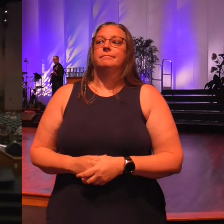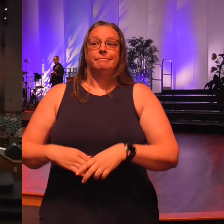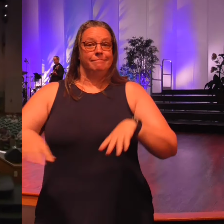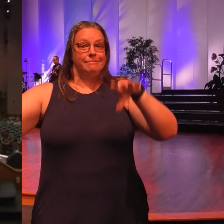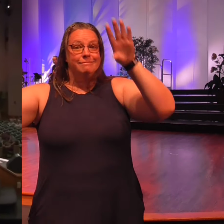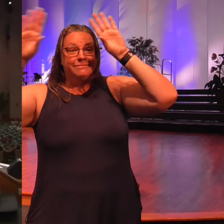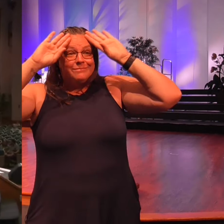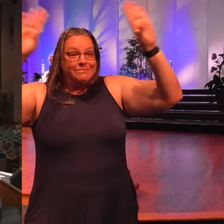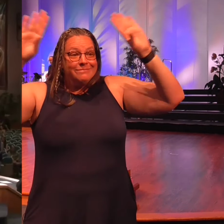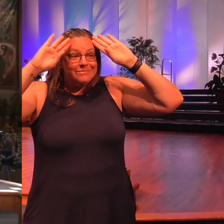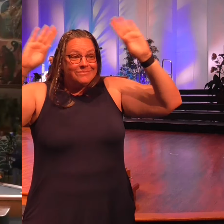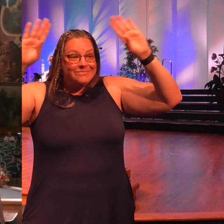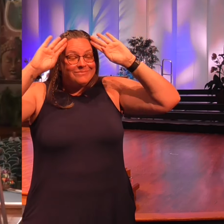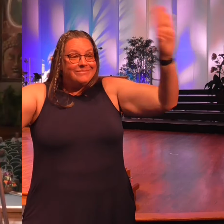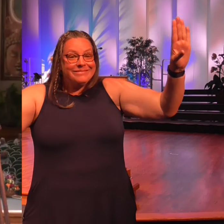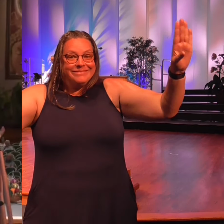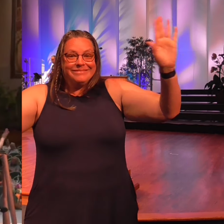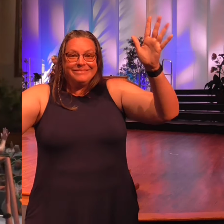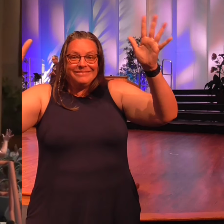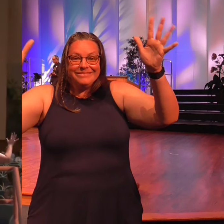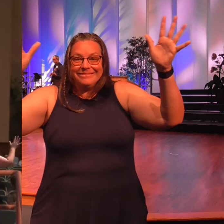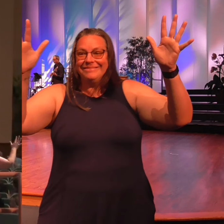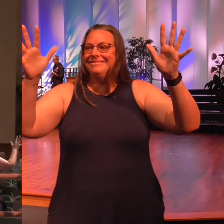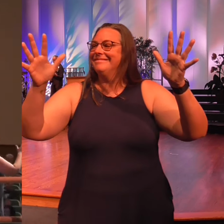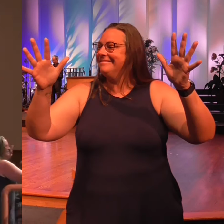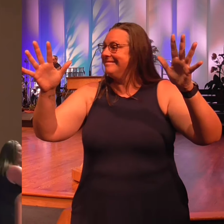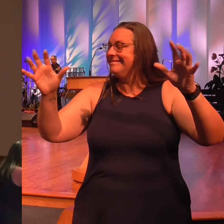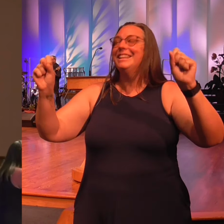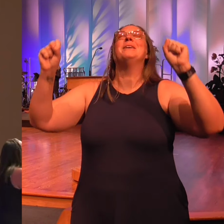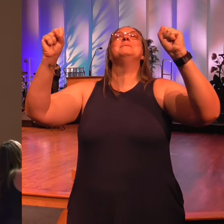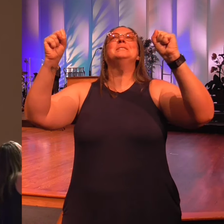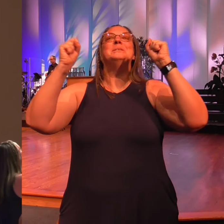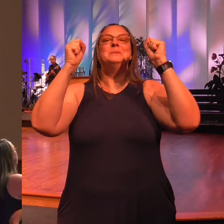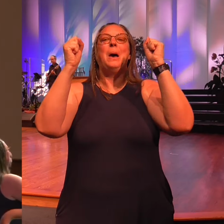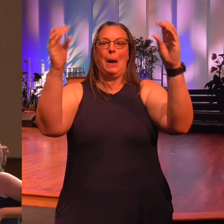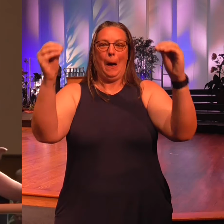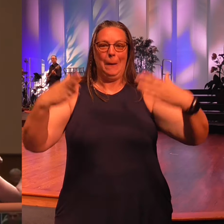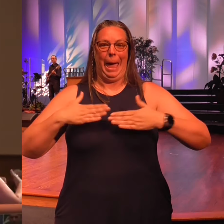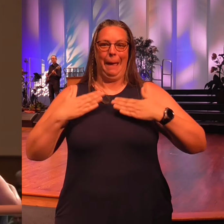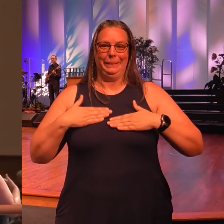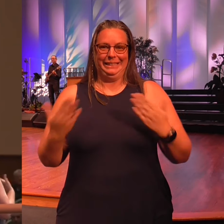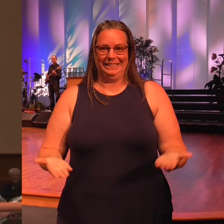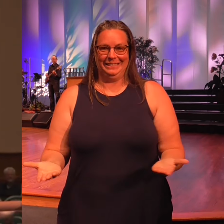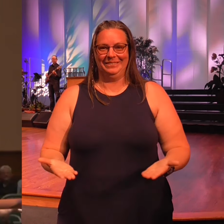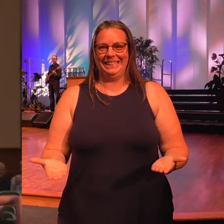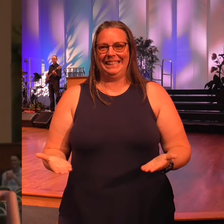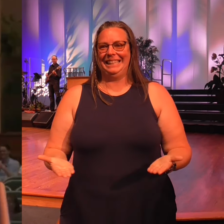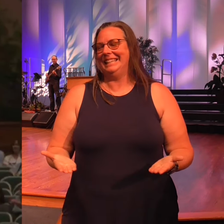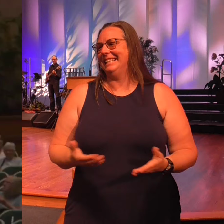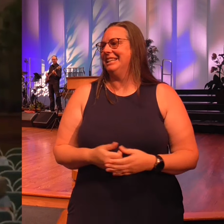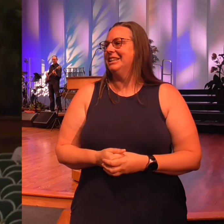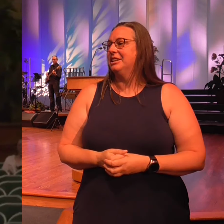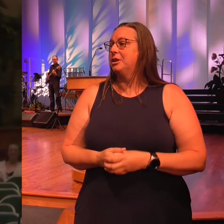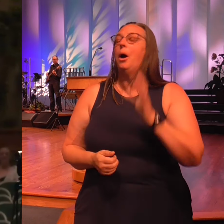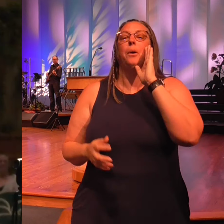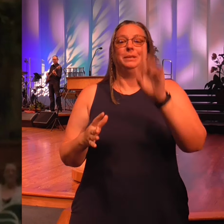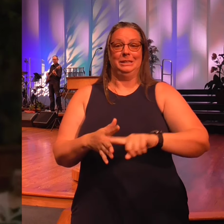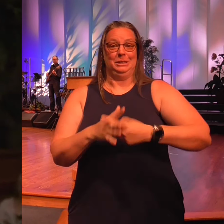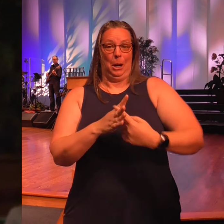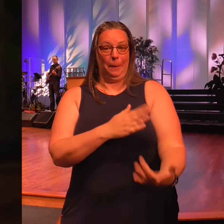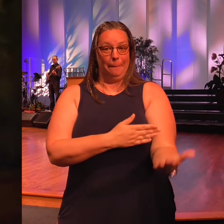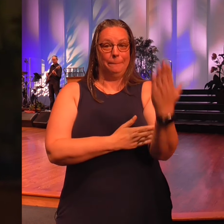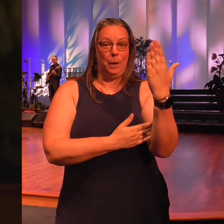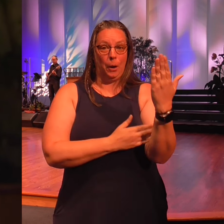Hi. Hey, guys. I'm so happy to be here today. We're going to start the